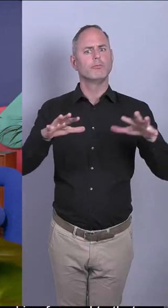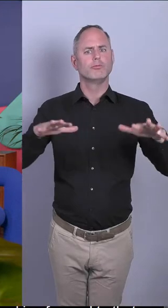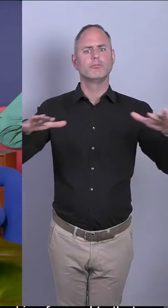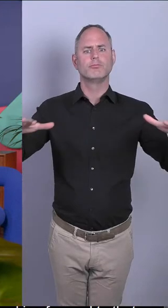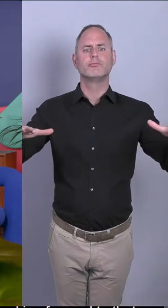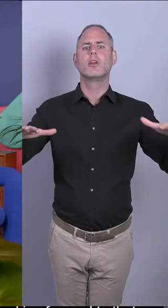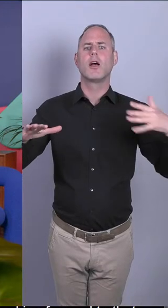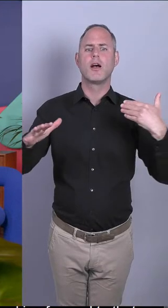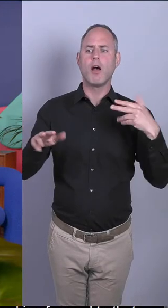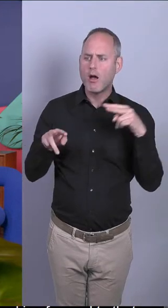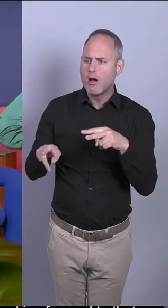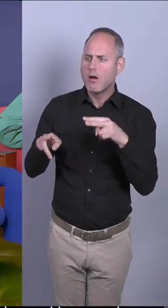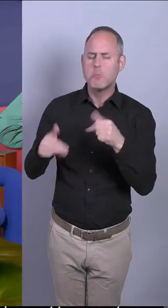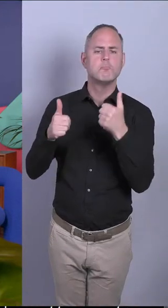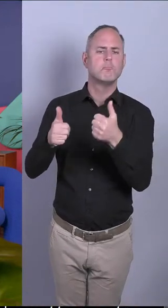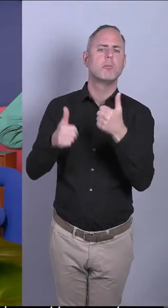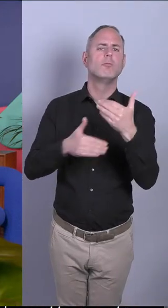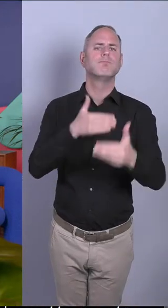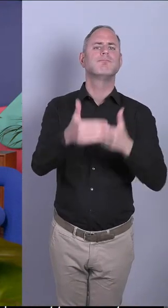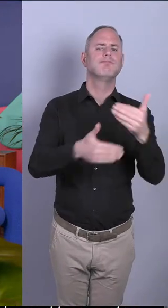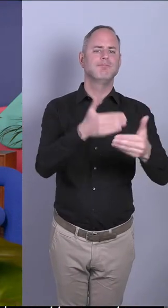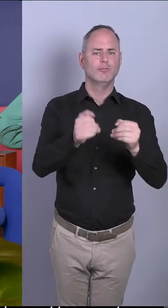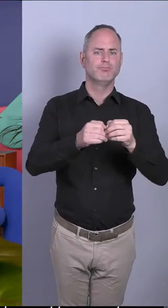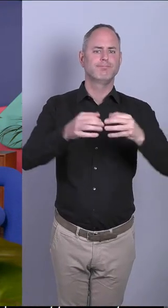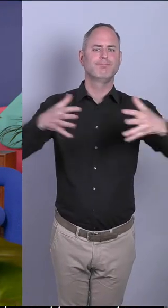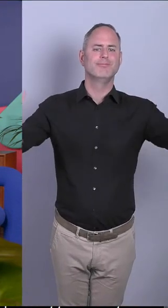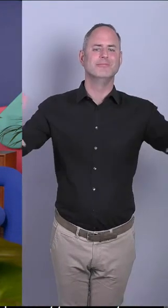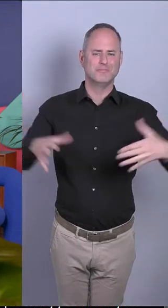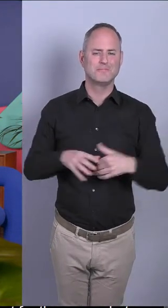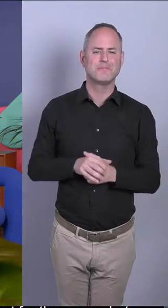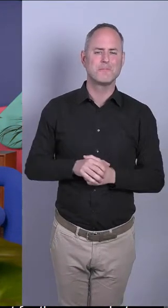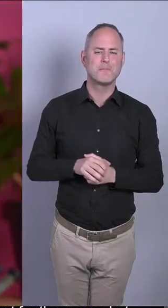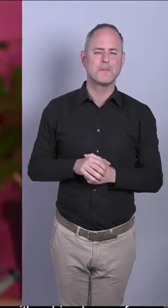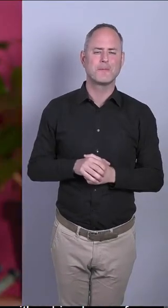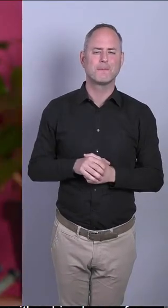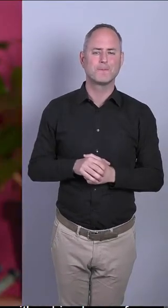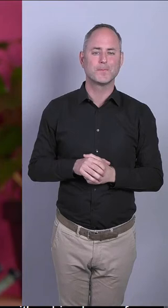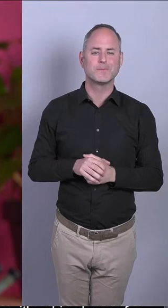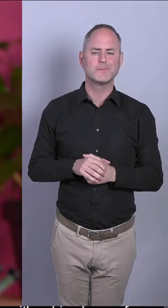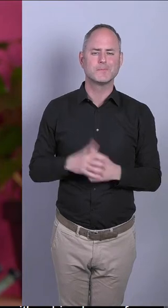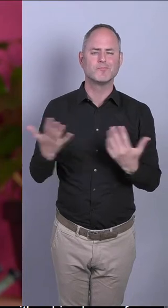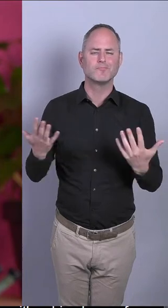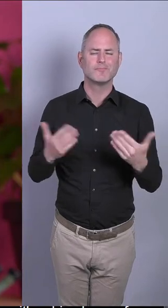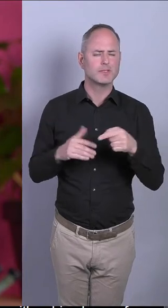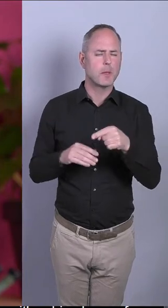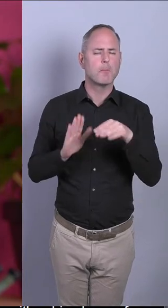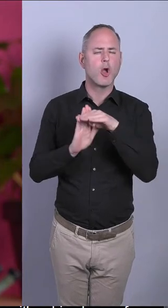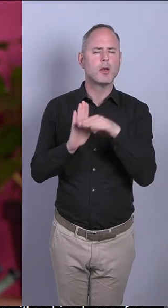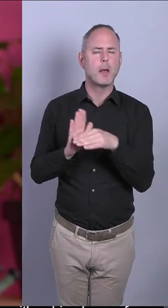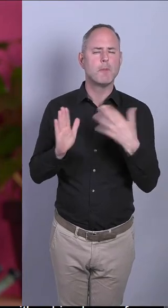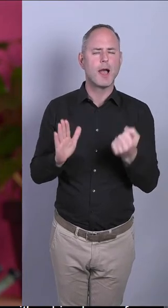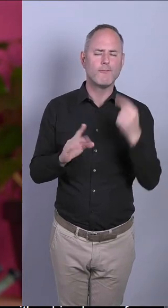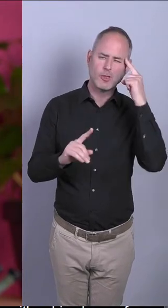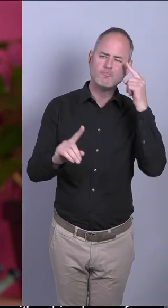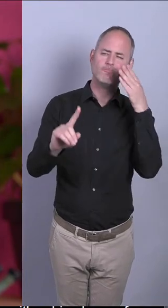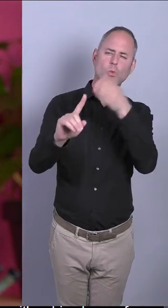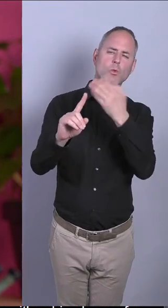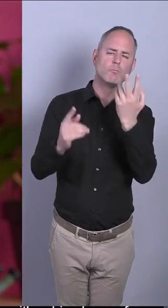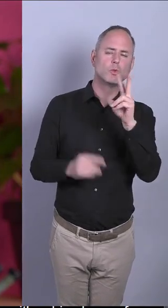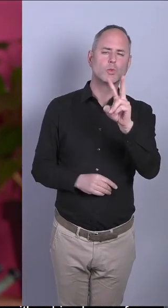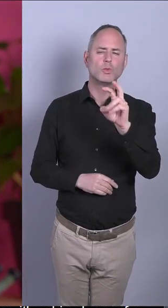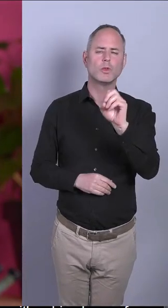carry this into society. And there's also the sustainability program for 2023. What is